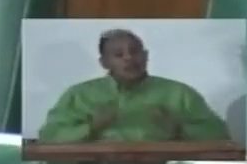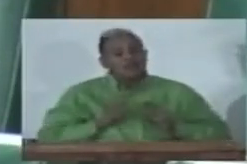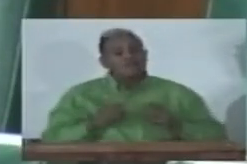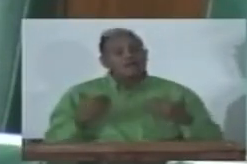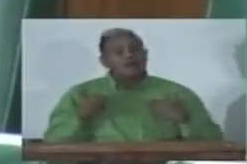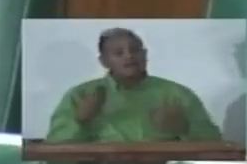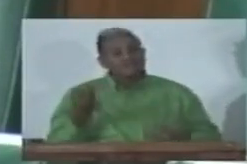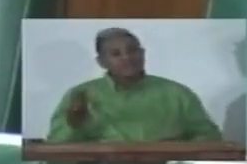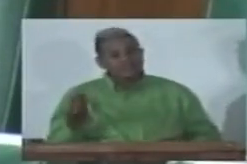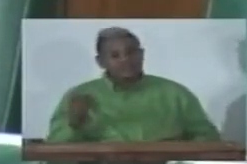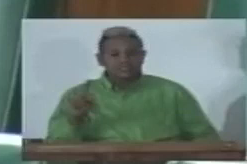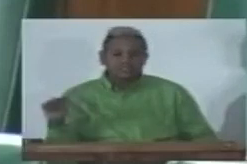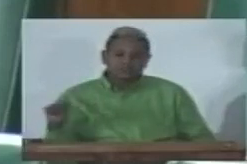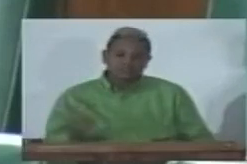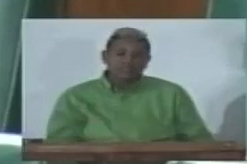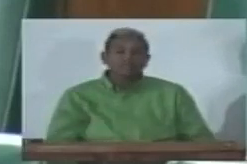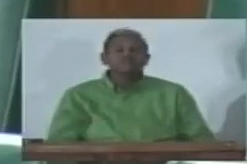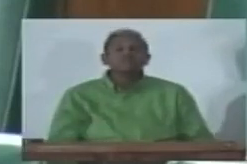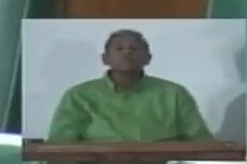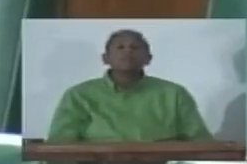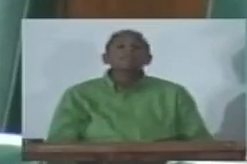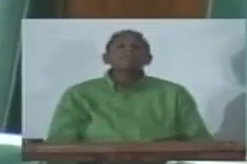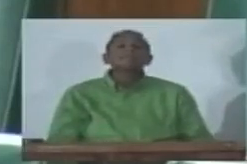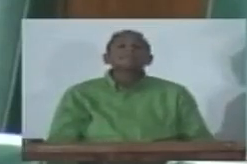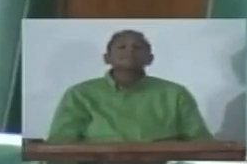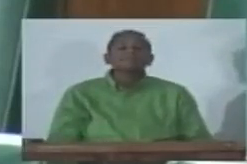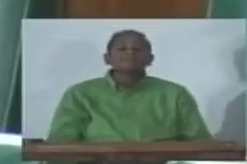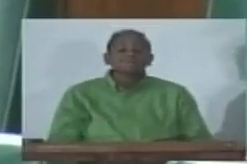disability. Mr. President,